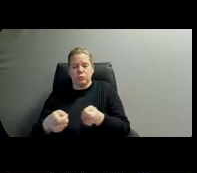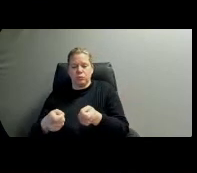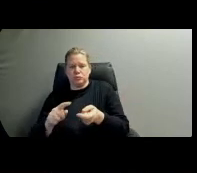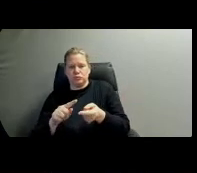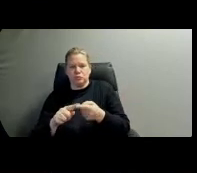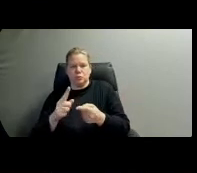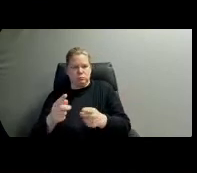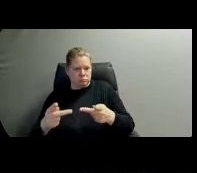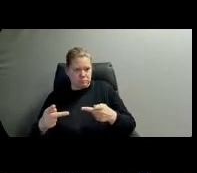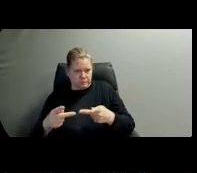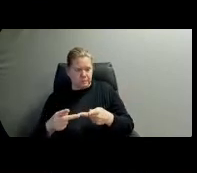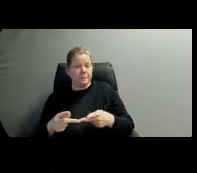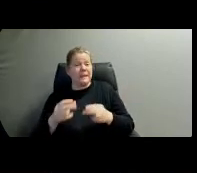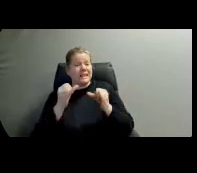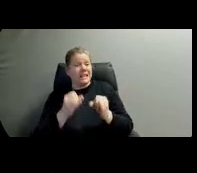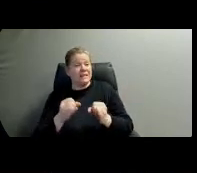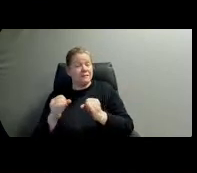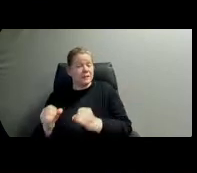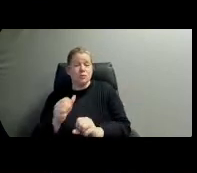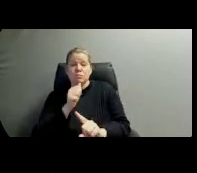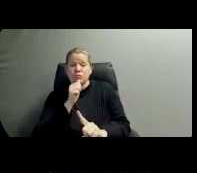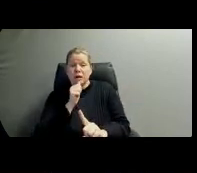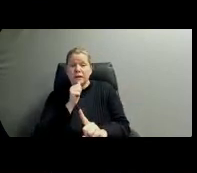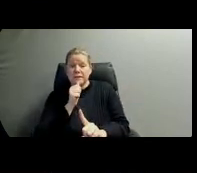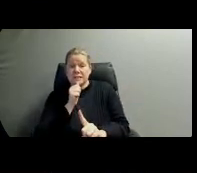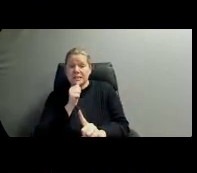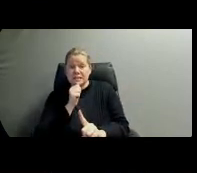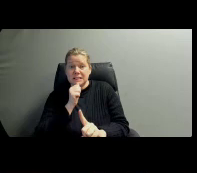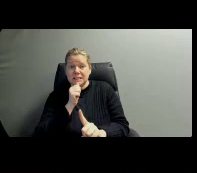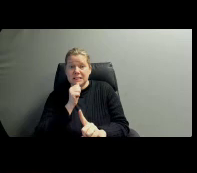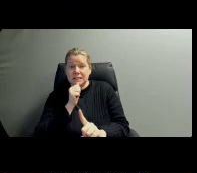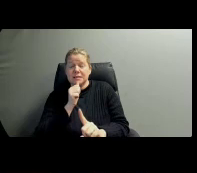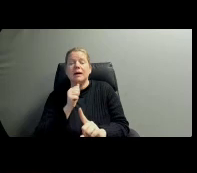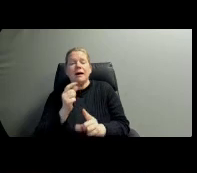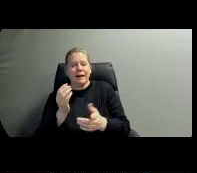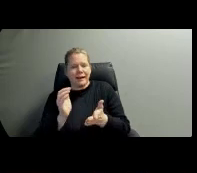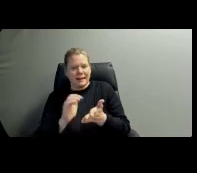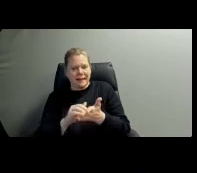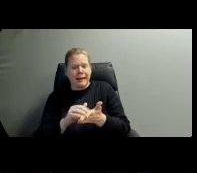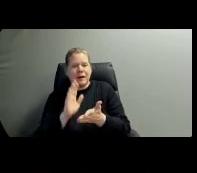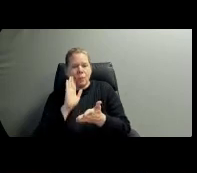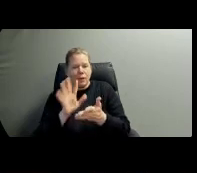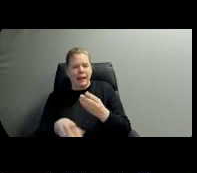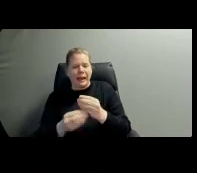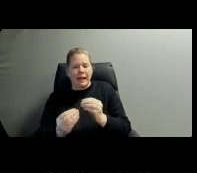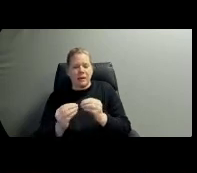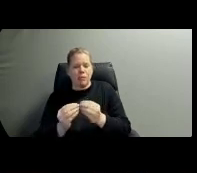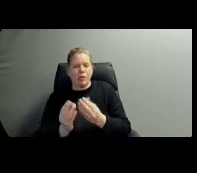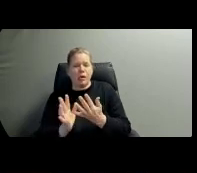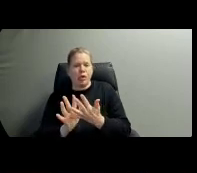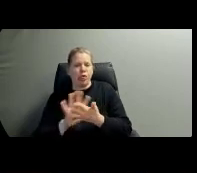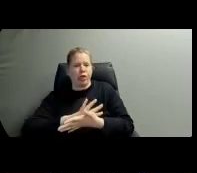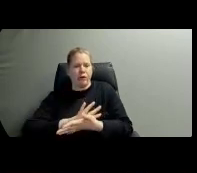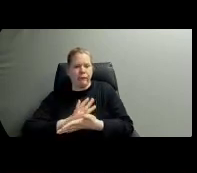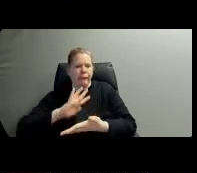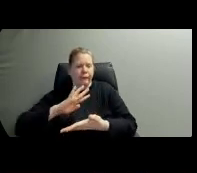there's a differential privacy that's applied, so that introduces noise to remove any kind of peculiarities in individual data sets,